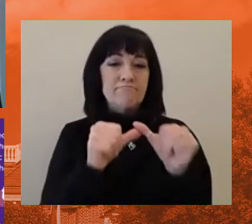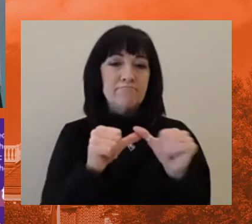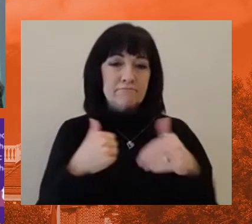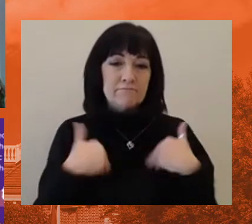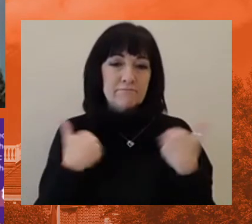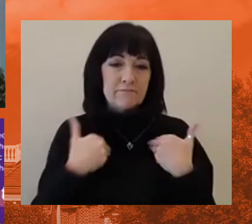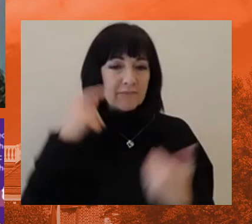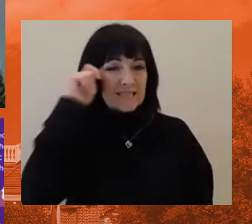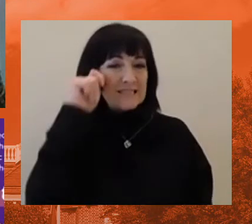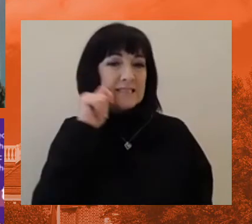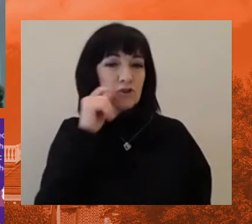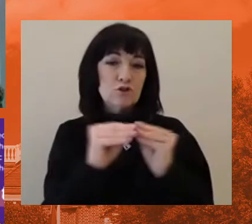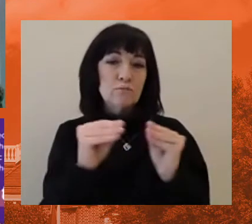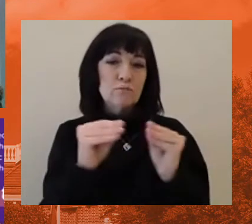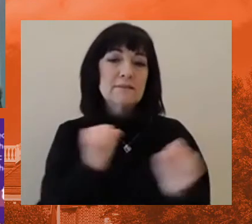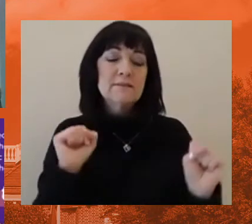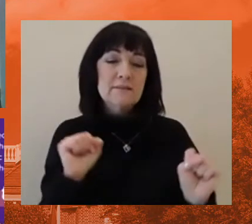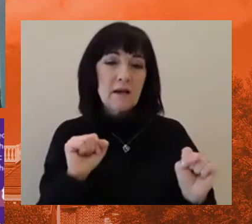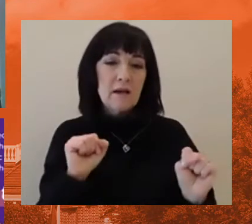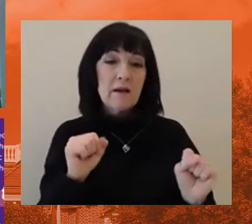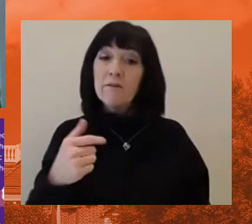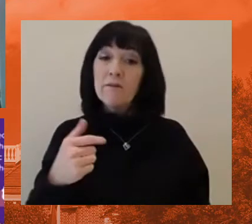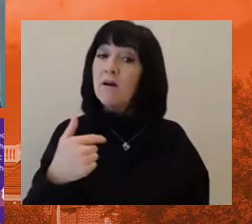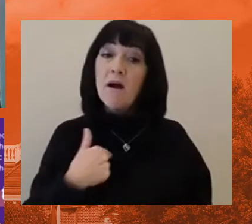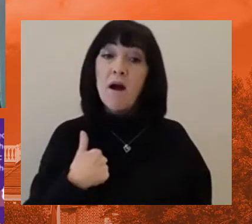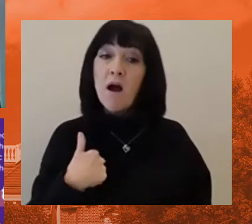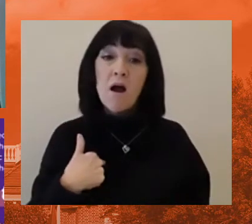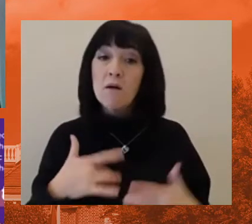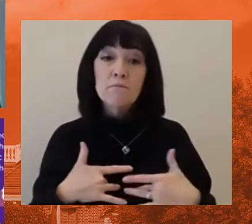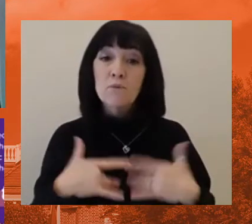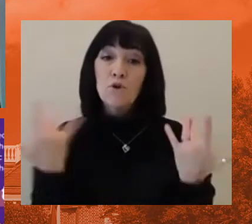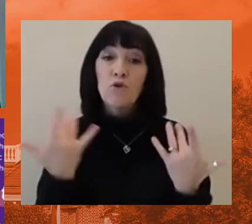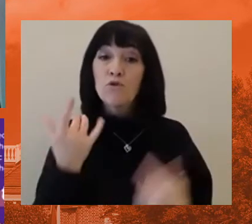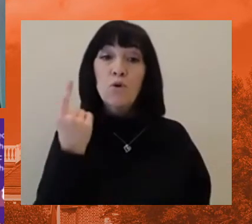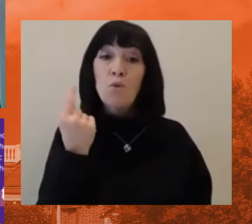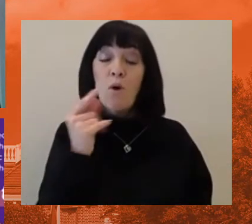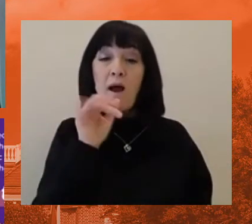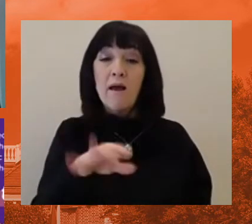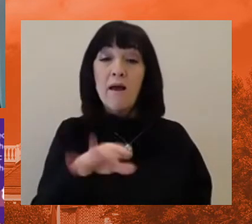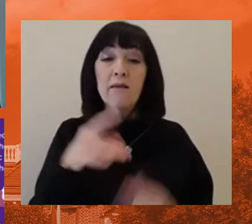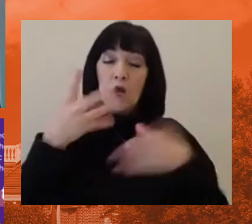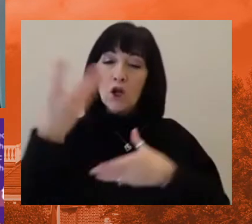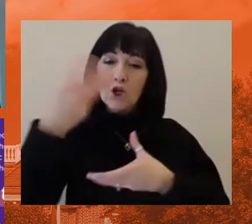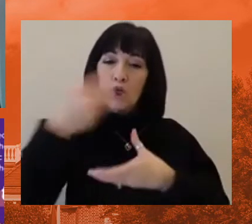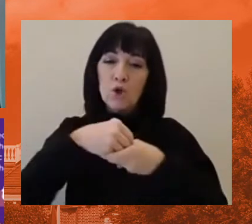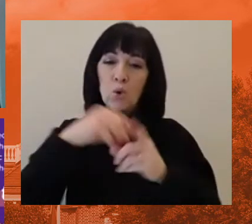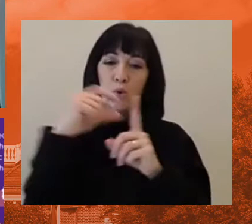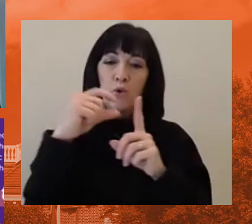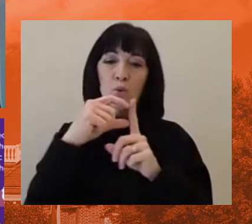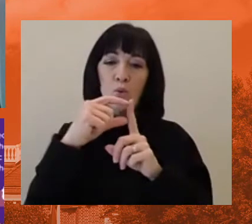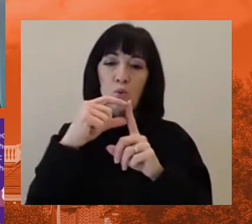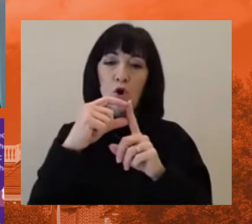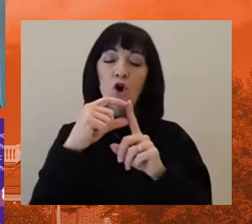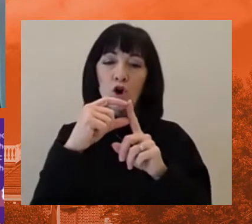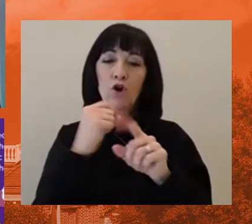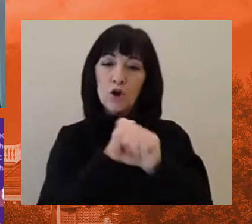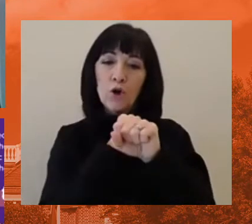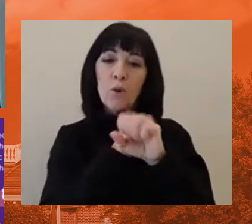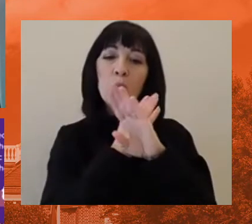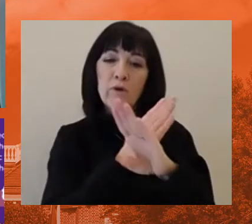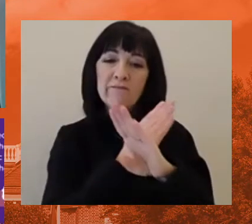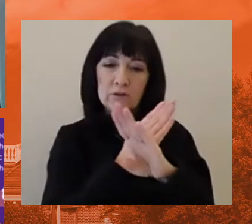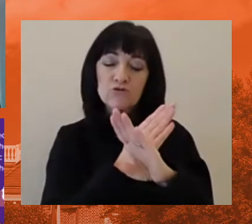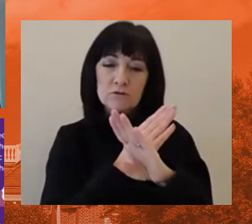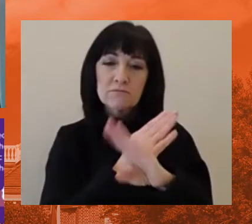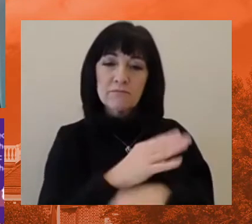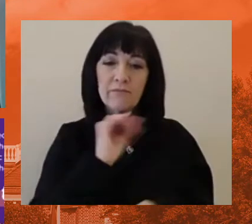that the proclamation includes the word prevention. February is Teen Dating Violence Awareness